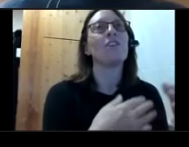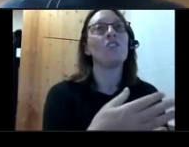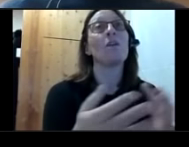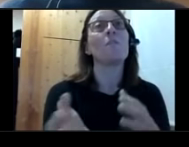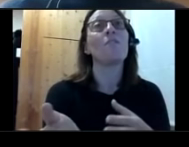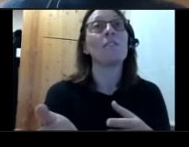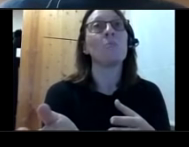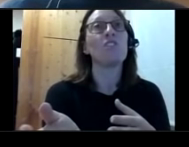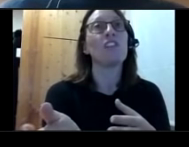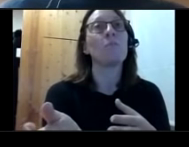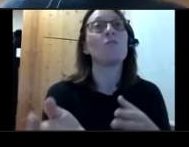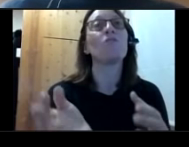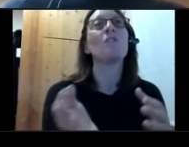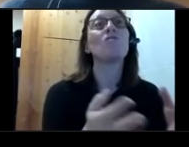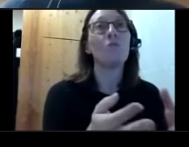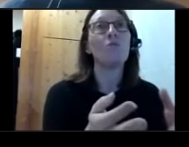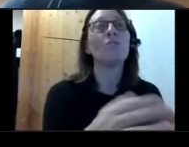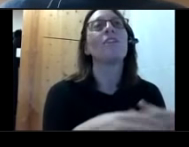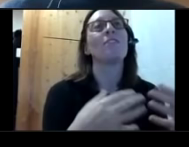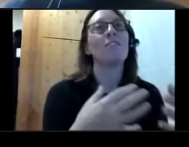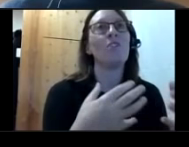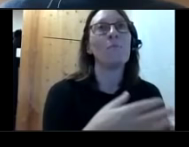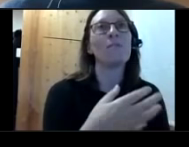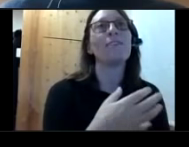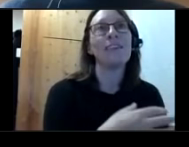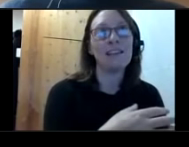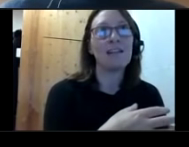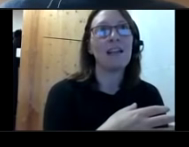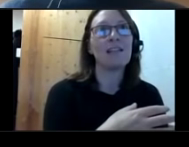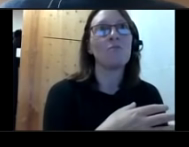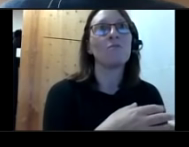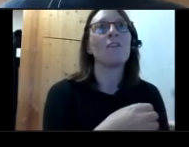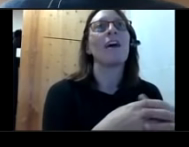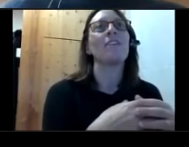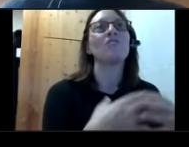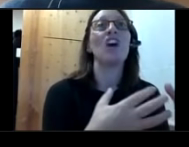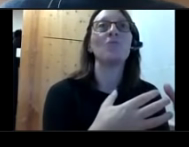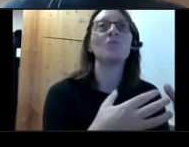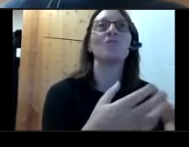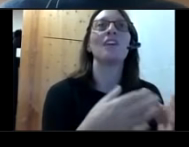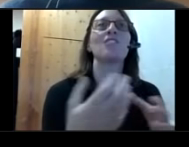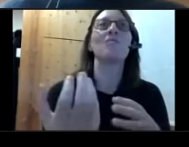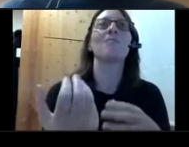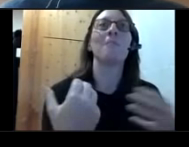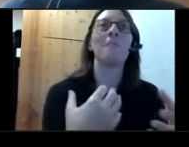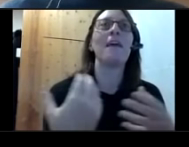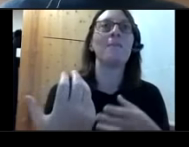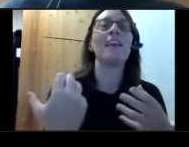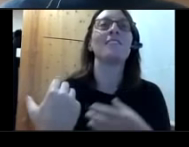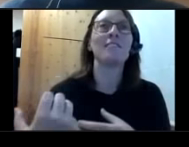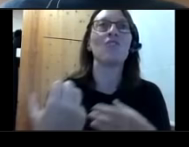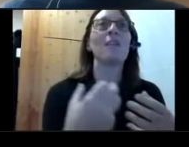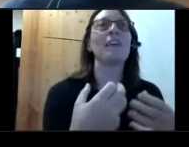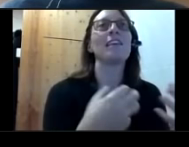that you must make reasonable adjustments to ensure that your website is accessible. And if you don't, then you may